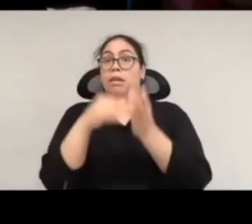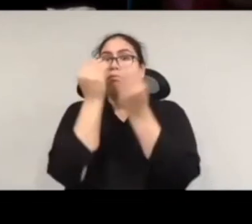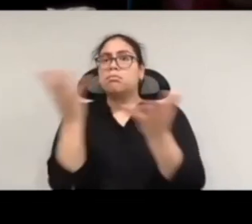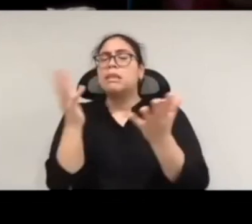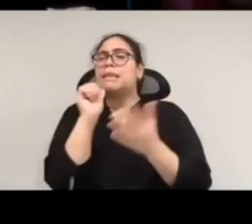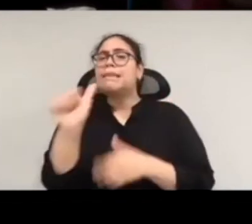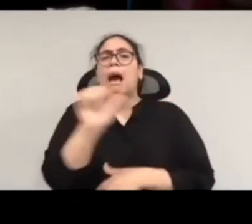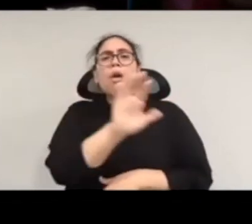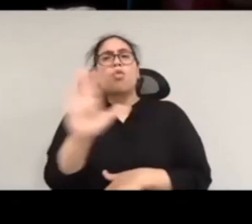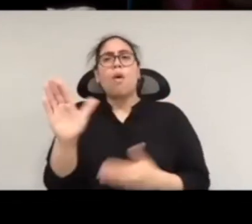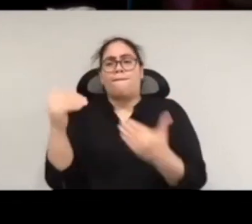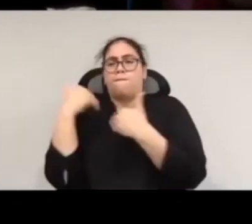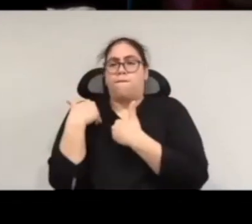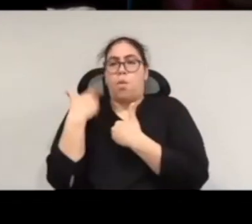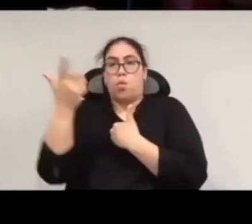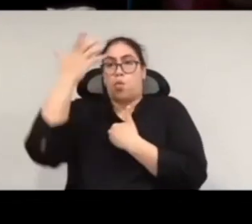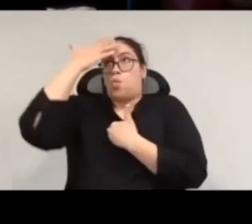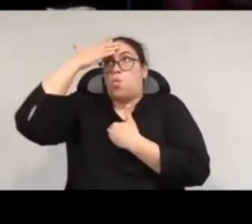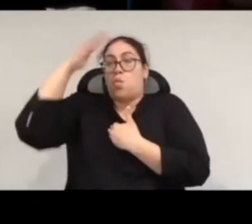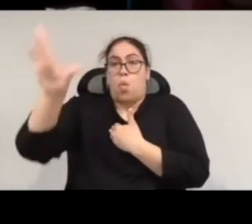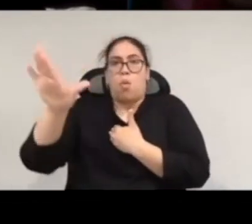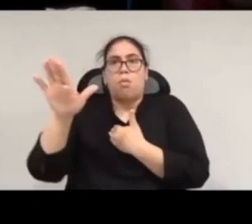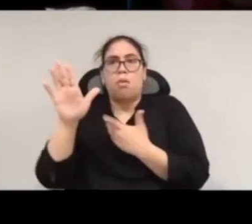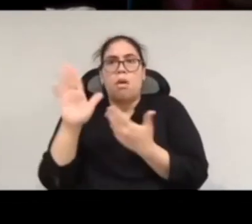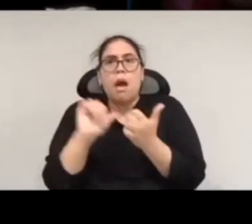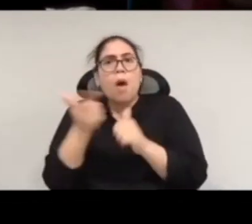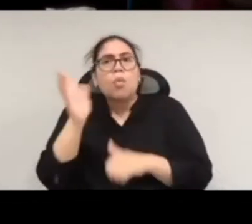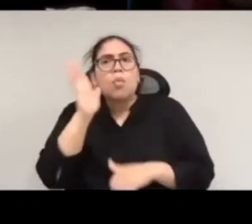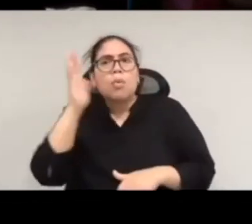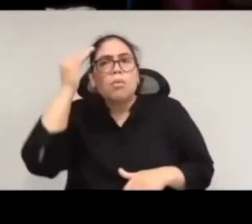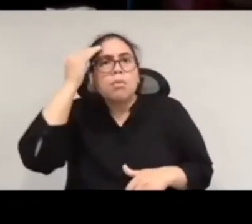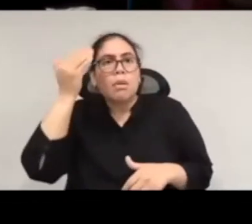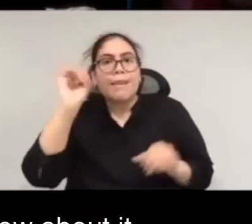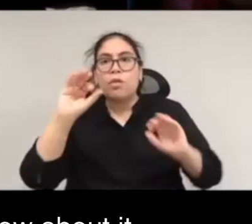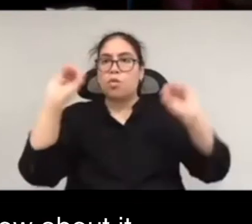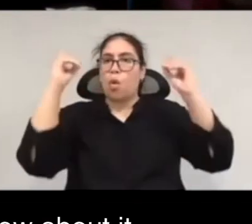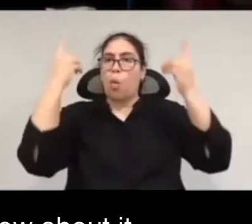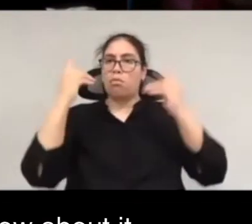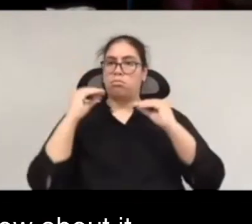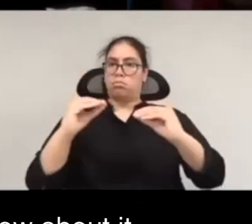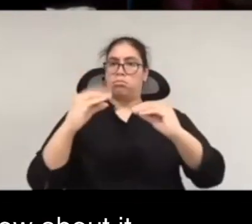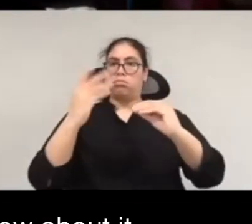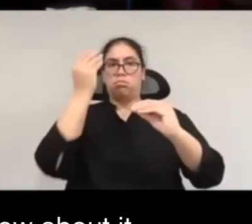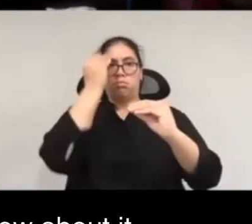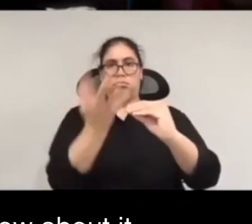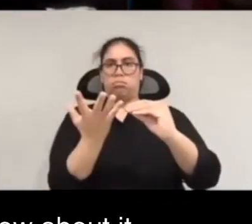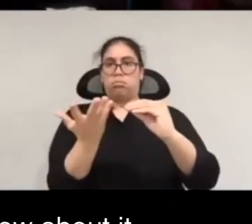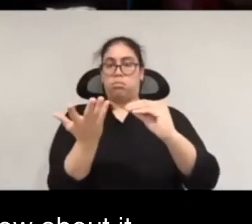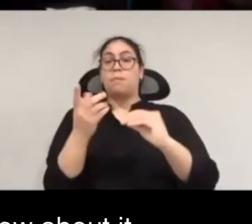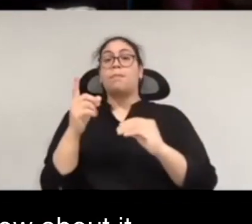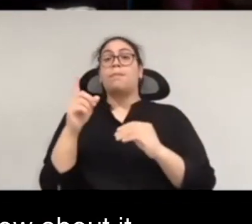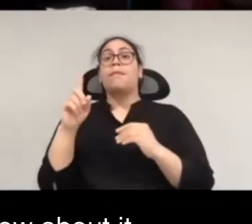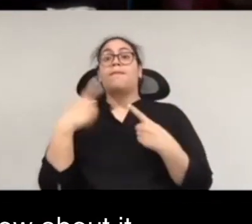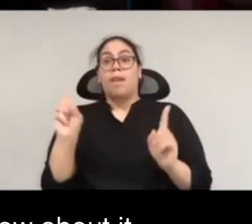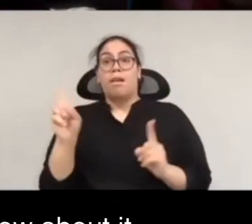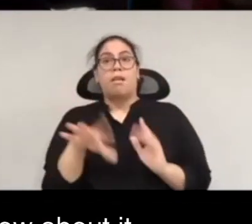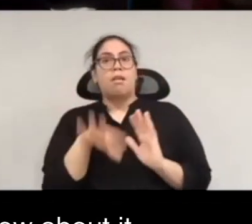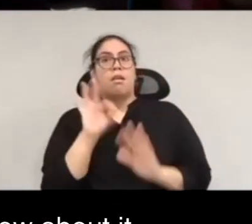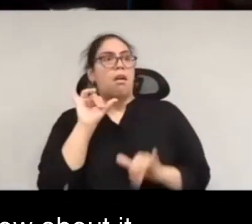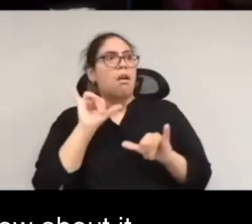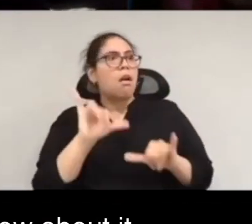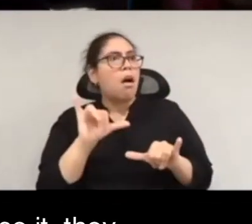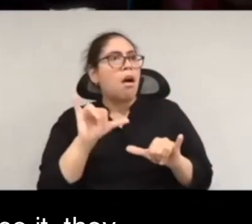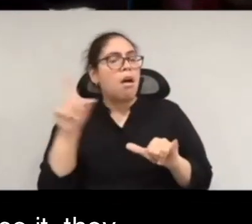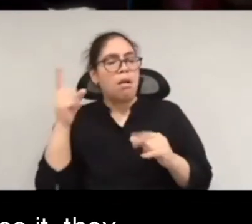fault what they don't know, because how would they know if no one ever told them? And once they know about it, then they can